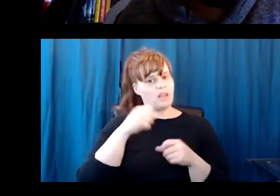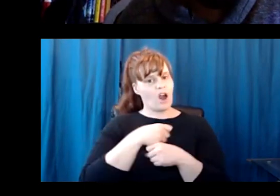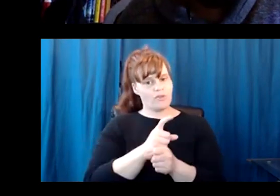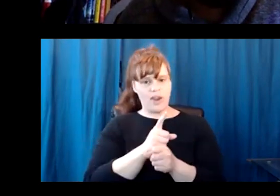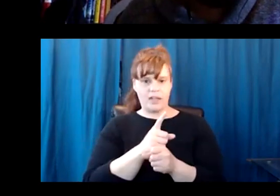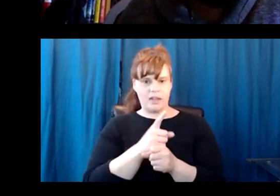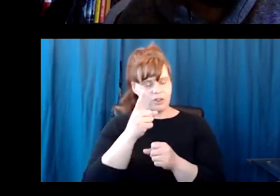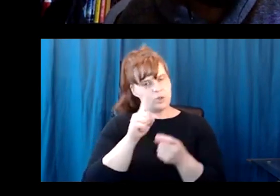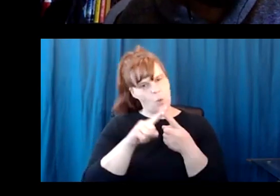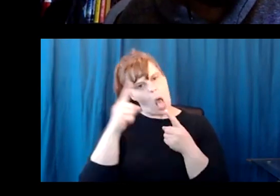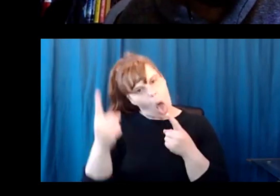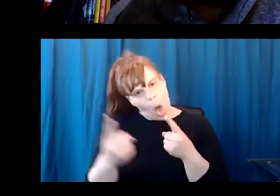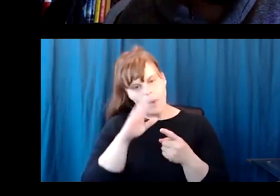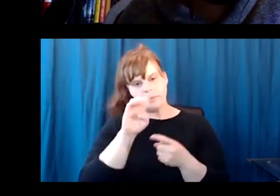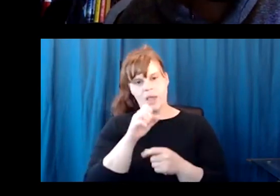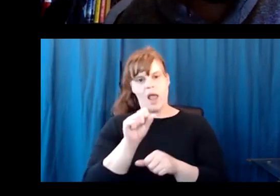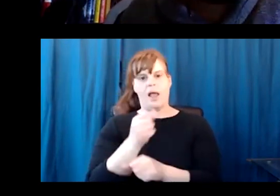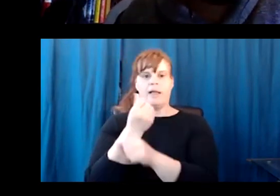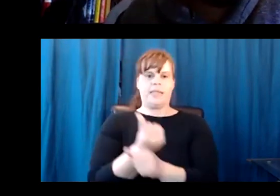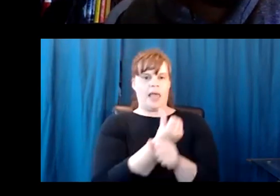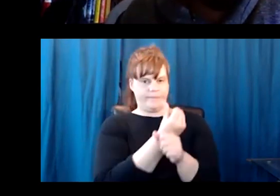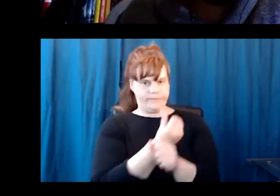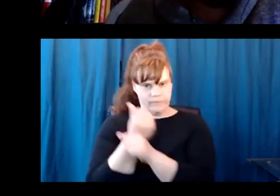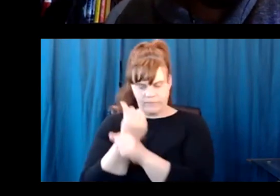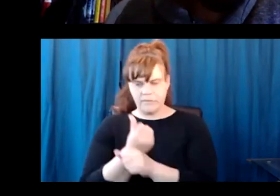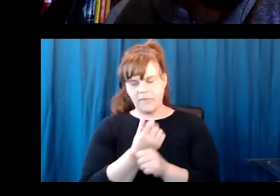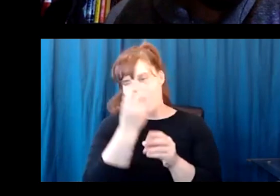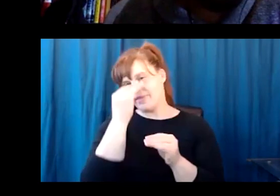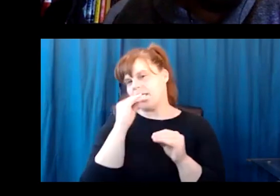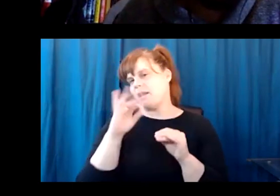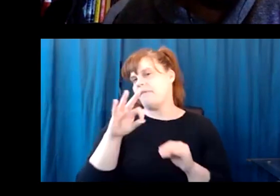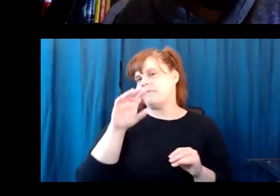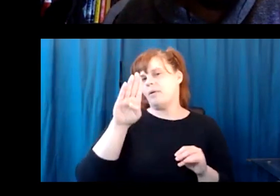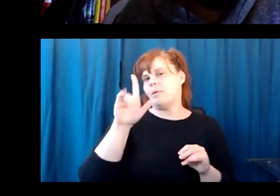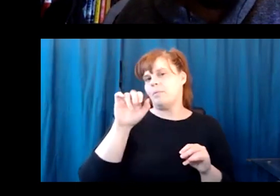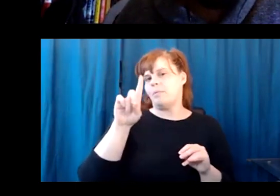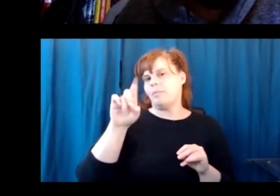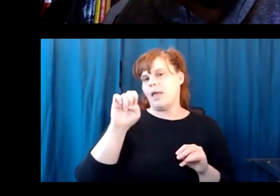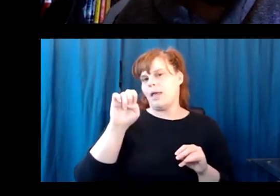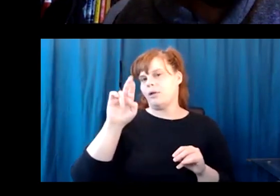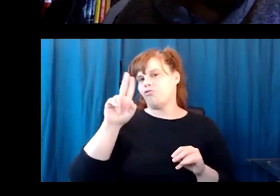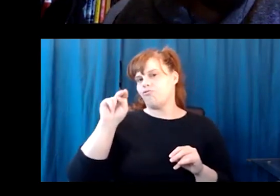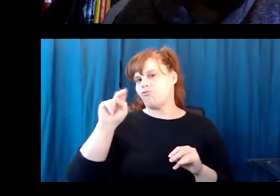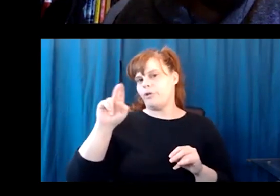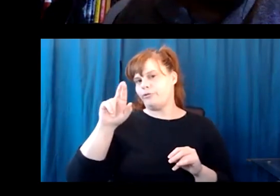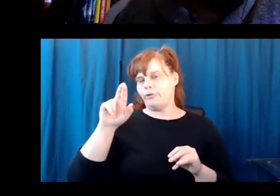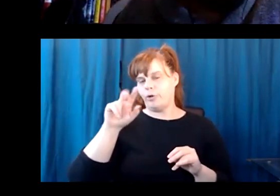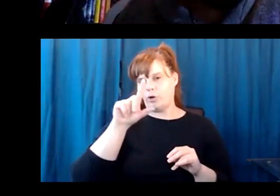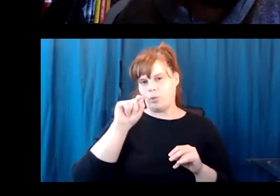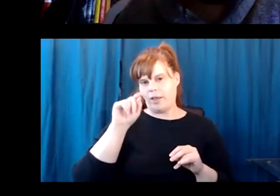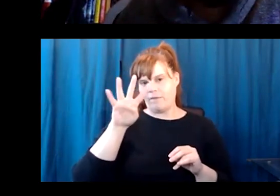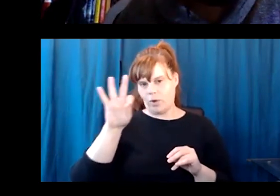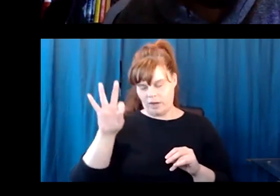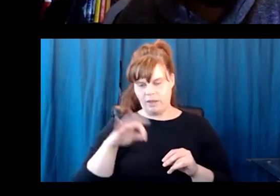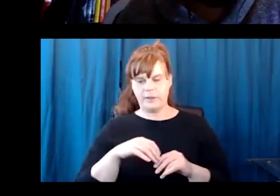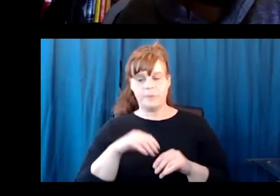slave. I'm thinking in particular of Blade Runner 2049. In the movie, our